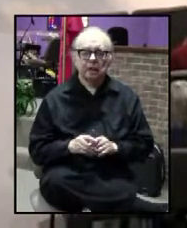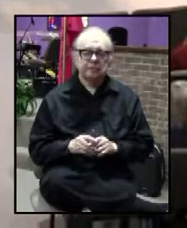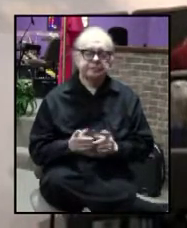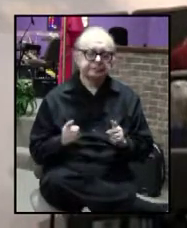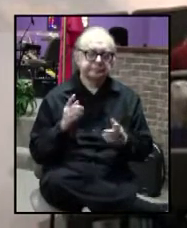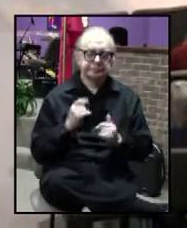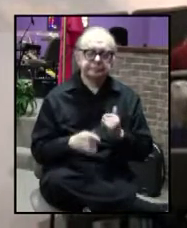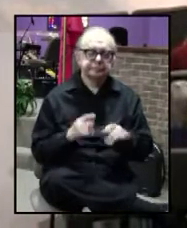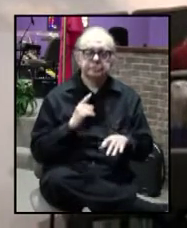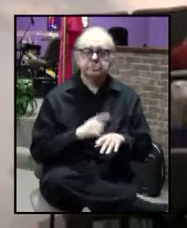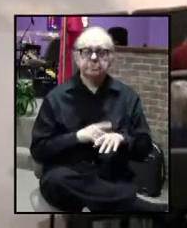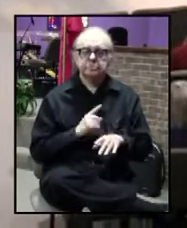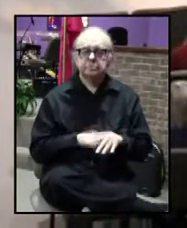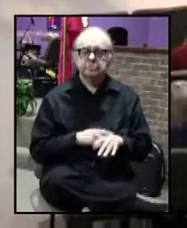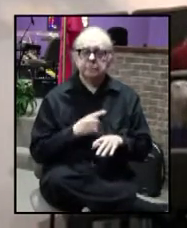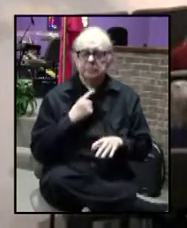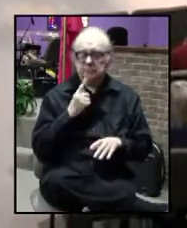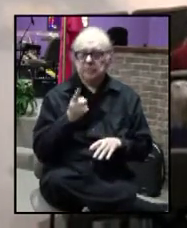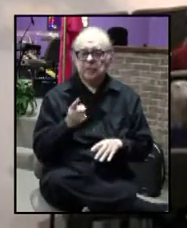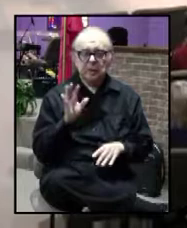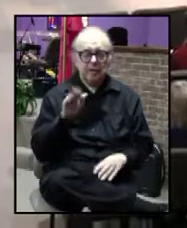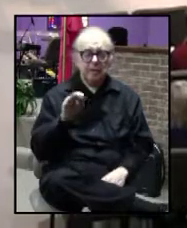When was the last time that you said, hey,